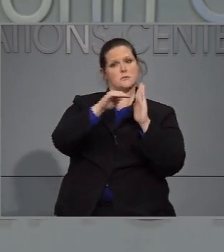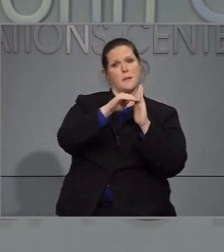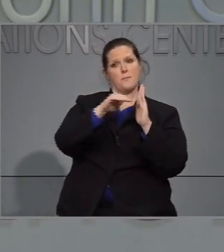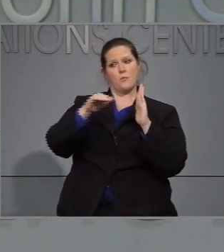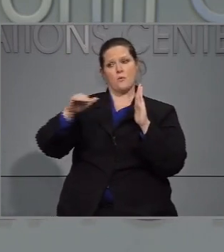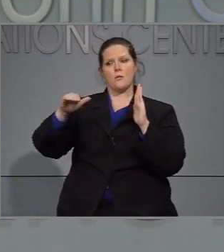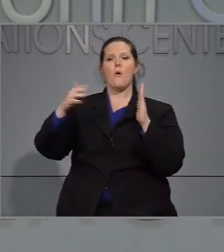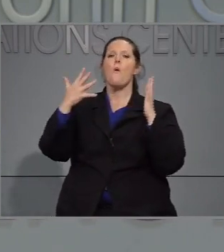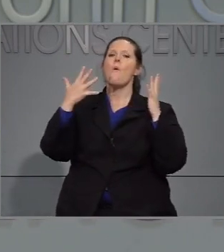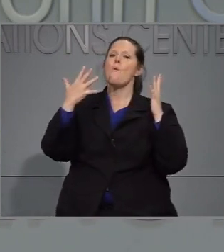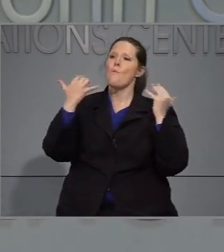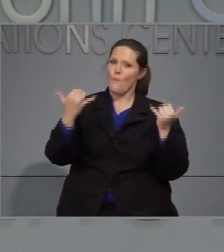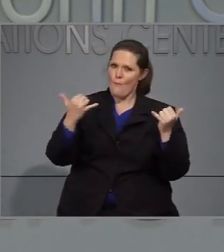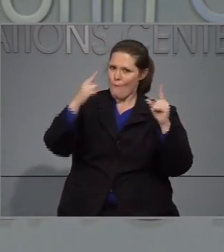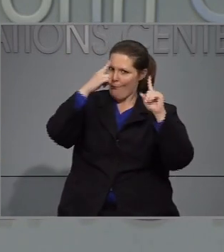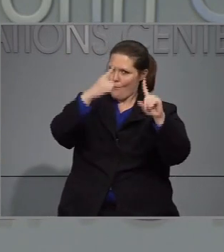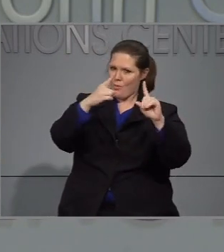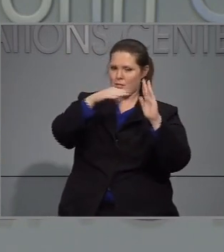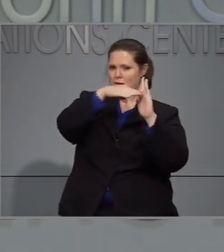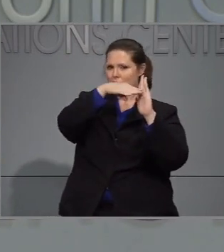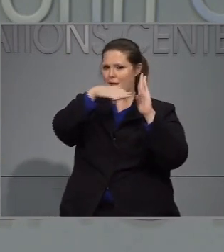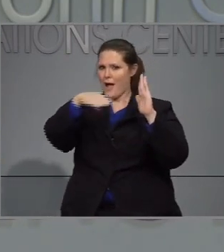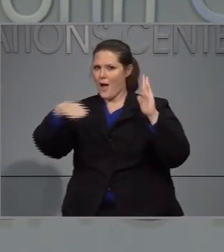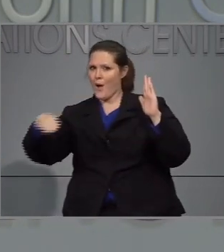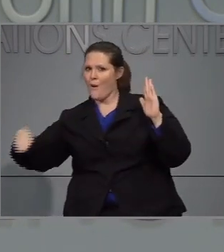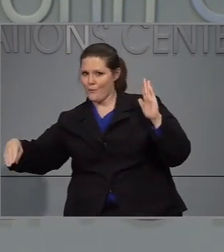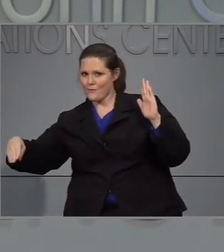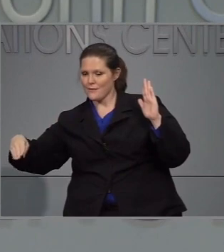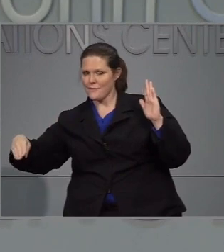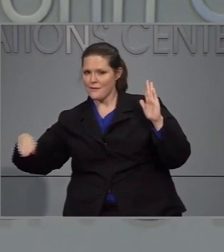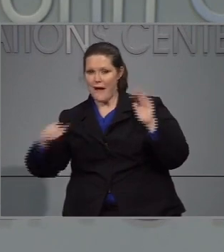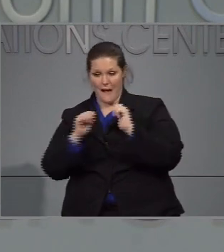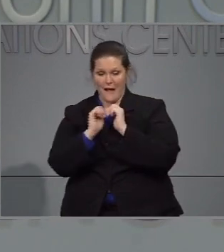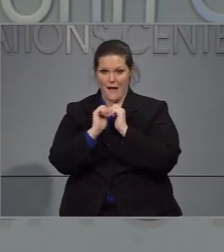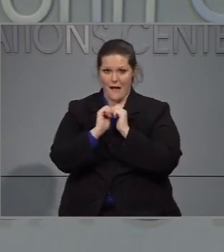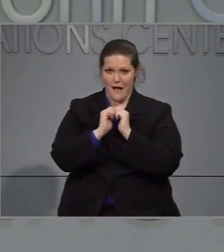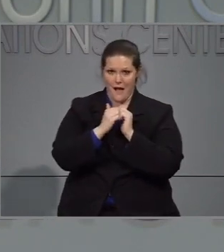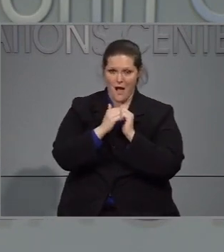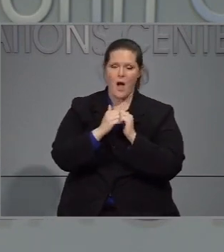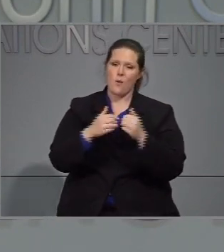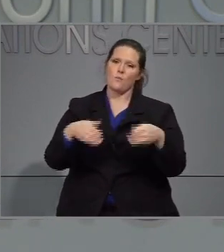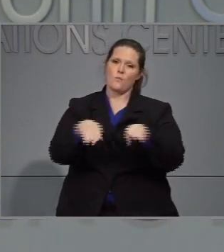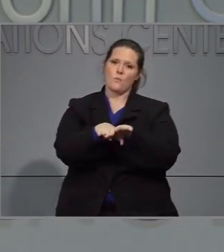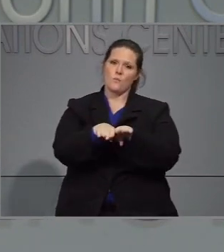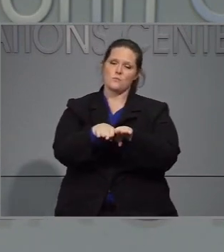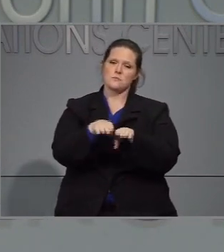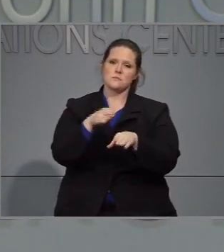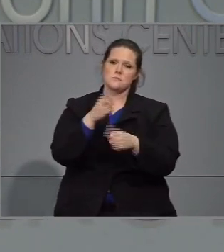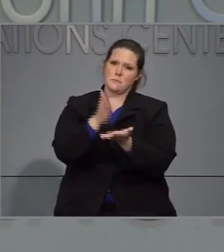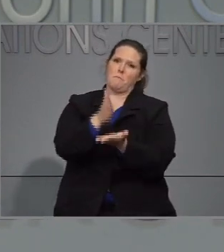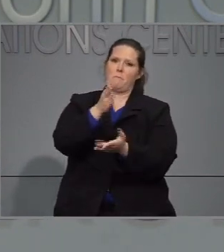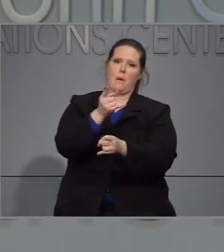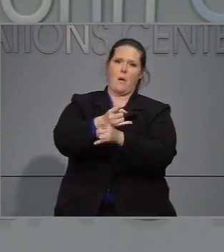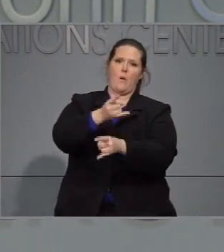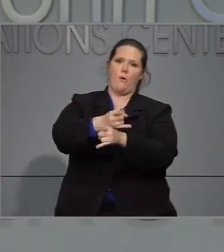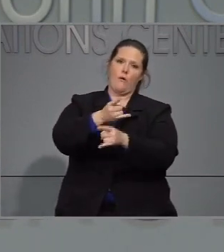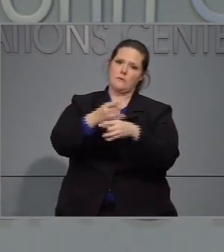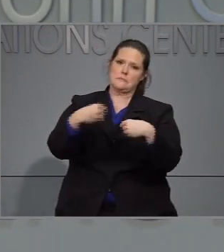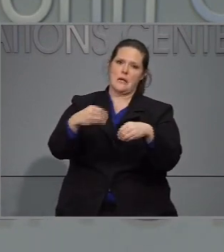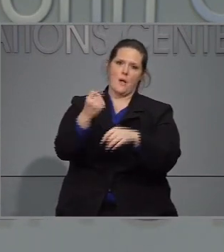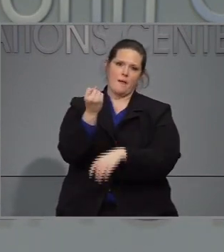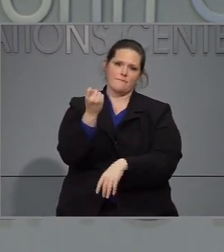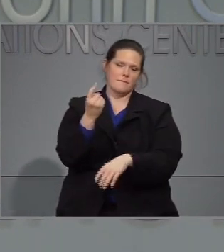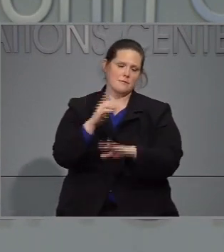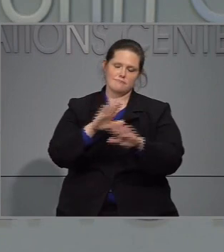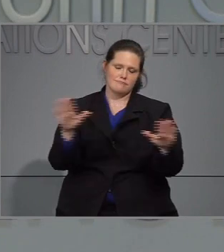down. And this is one of the ways that we believe will be effective in driving those numbers down. If we discourage